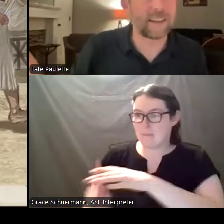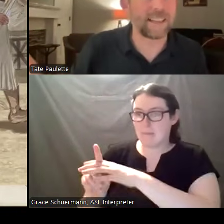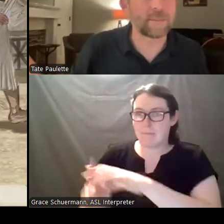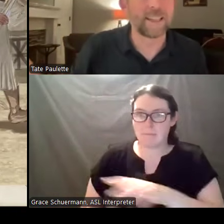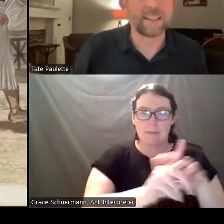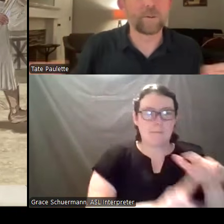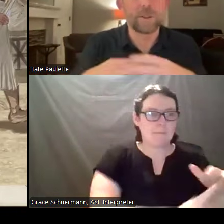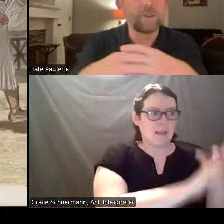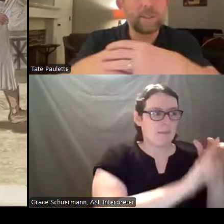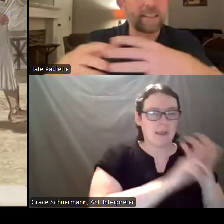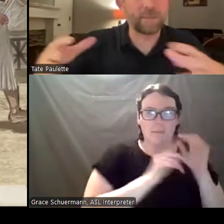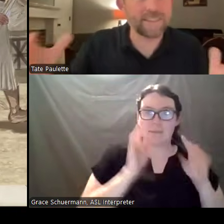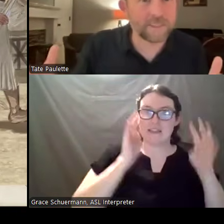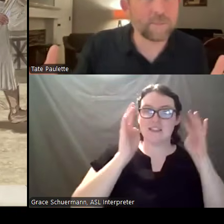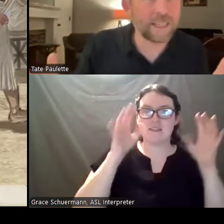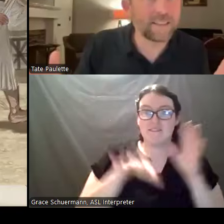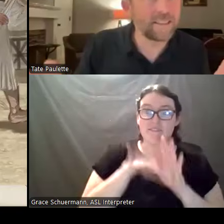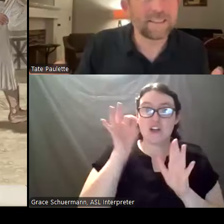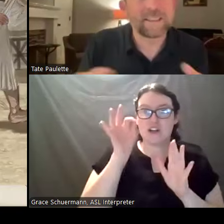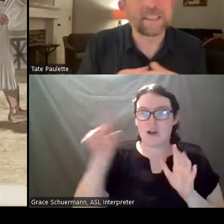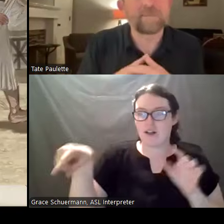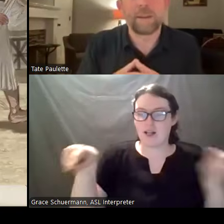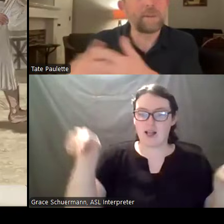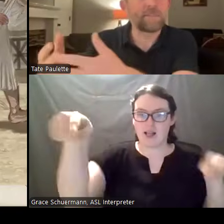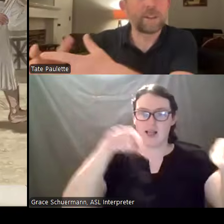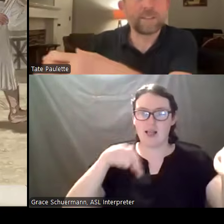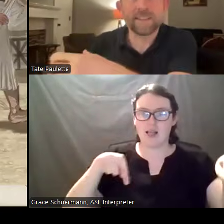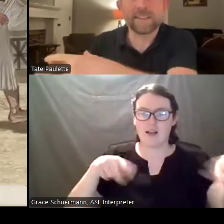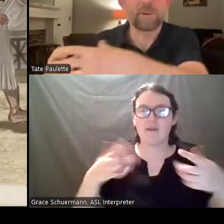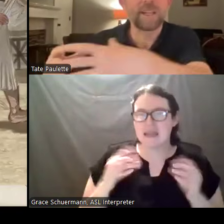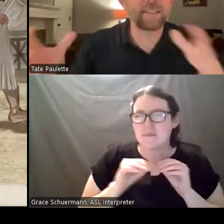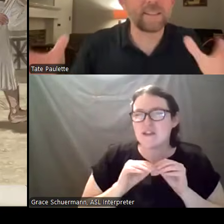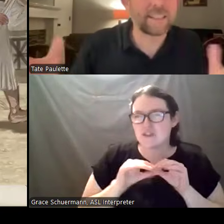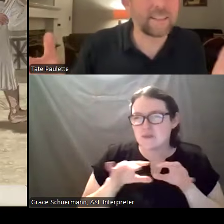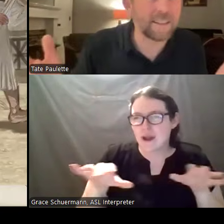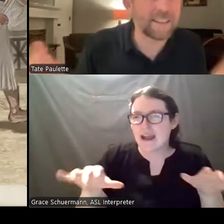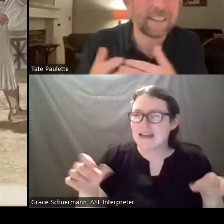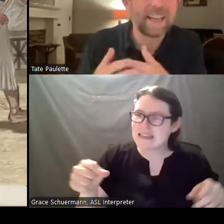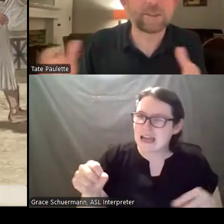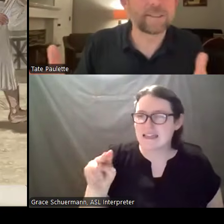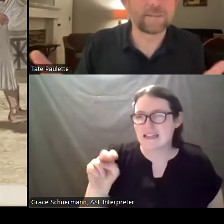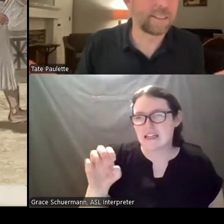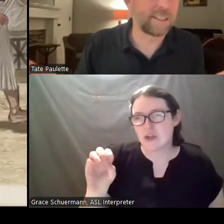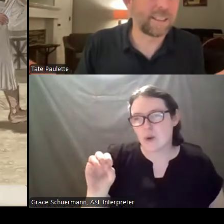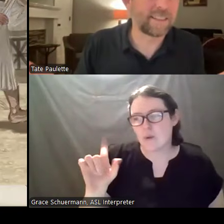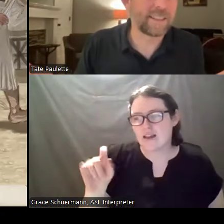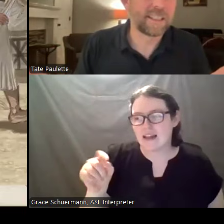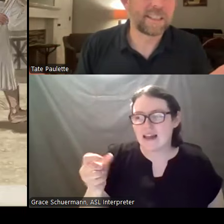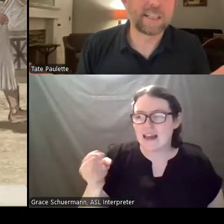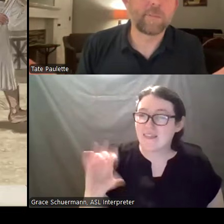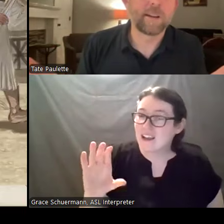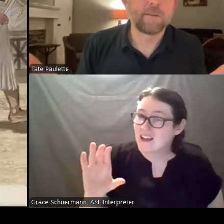different times. There could be elements of a spread, maybe as part of like the spread of the Neolithic out of the Near